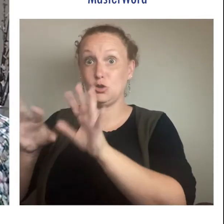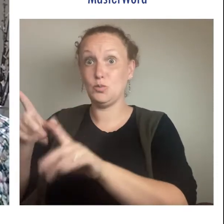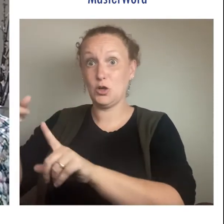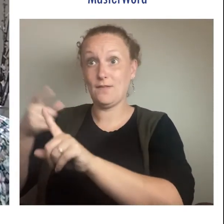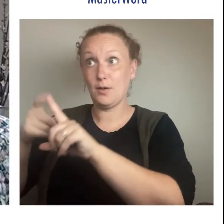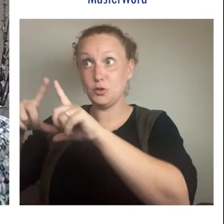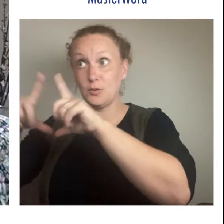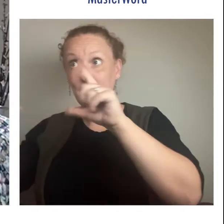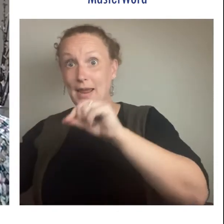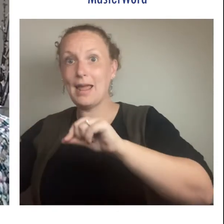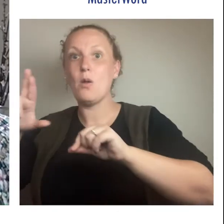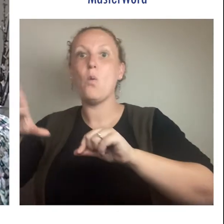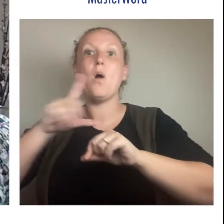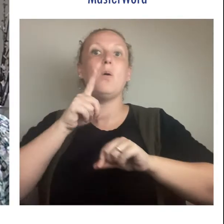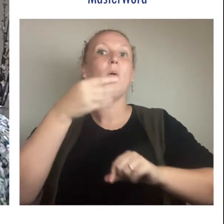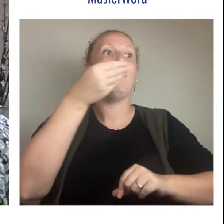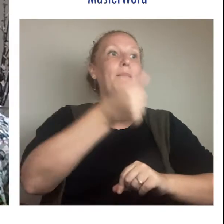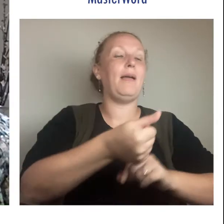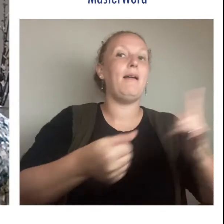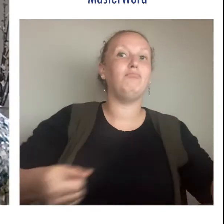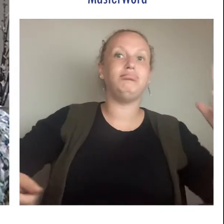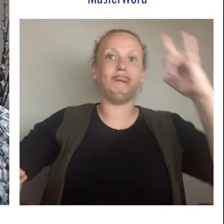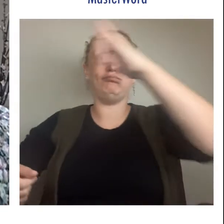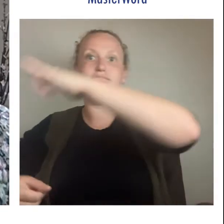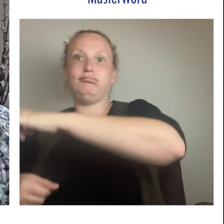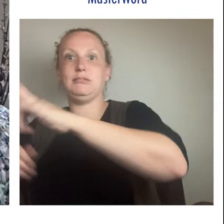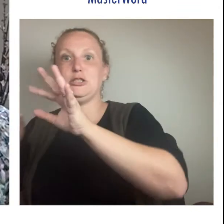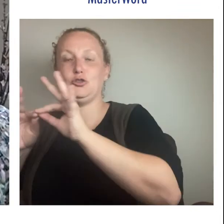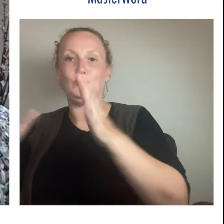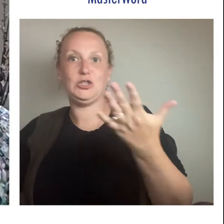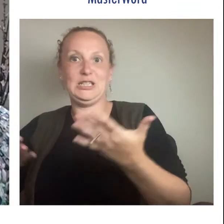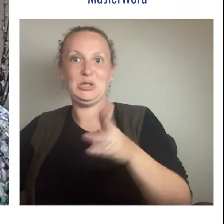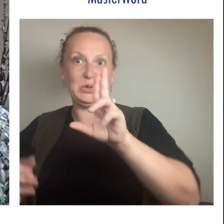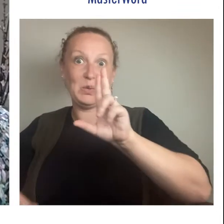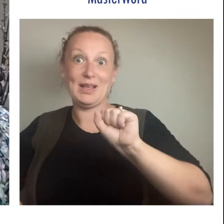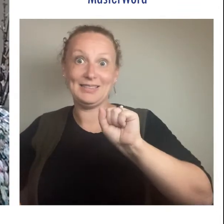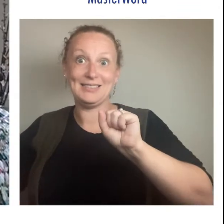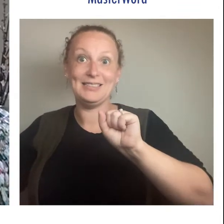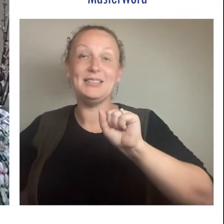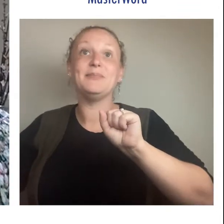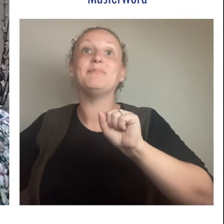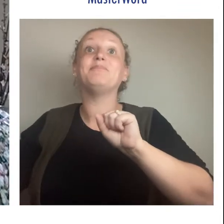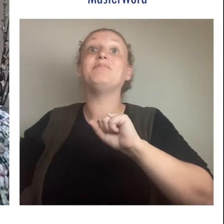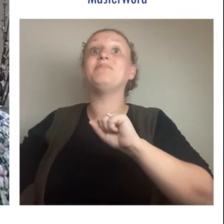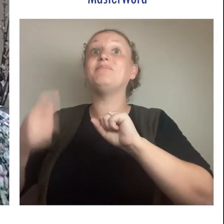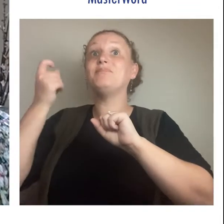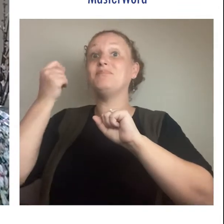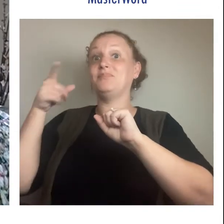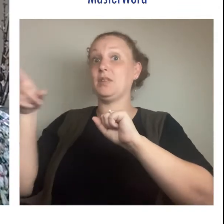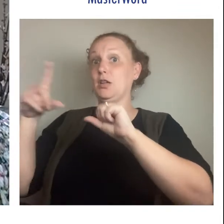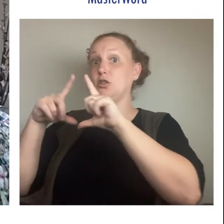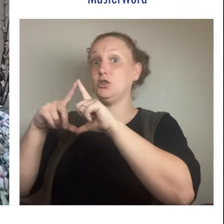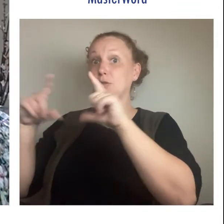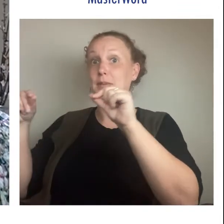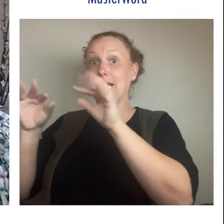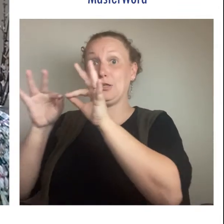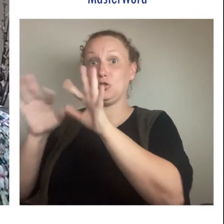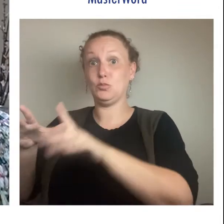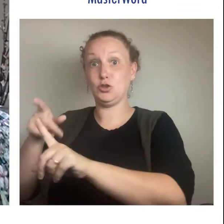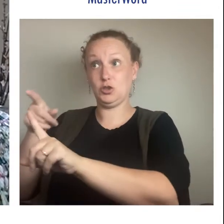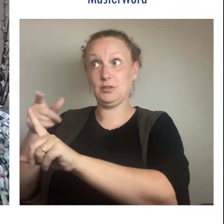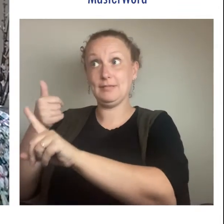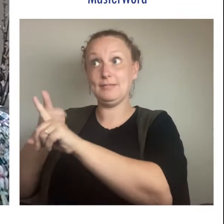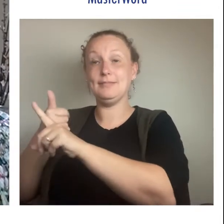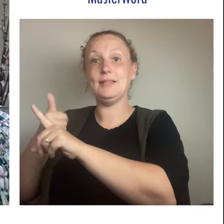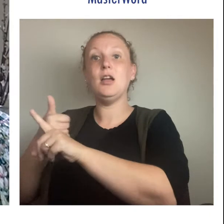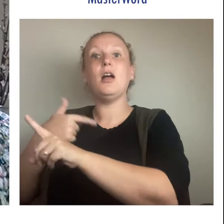own interpreter from here in the US. And sometimes that's a strategic decision, because the interpreters in Japan generally